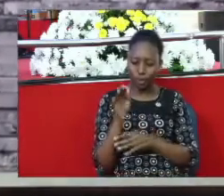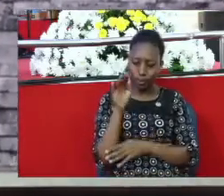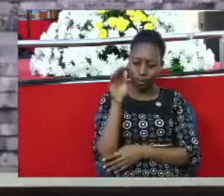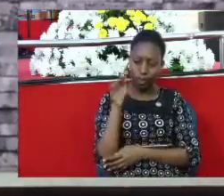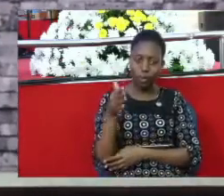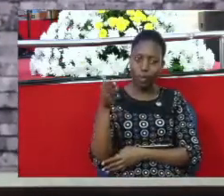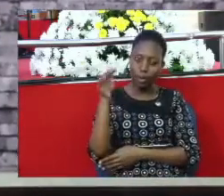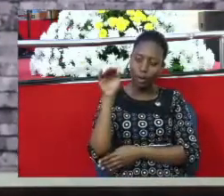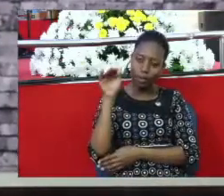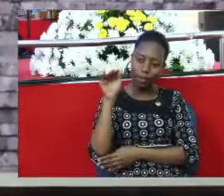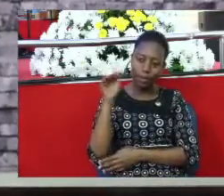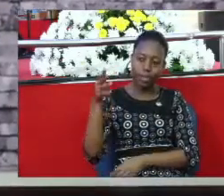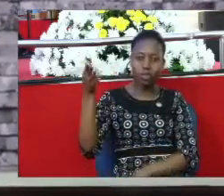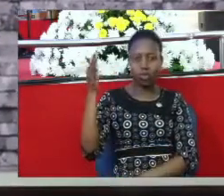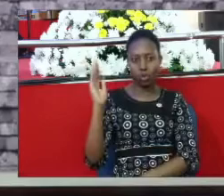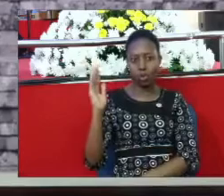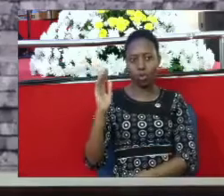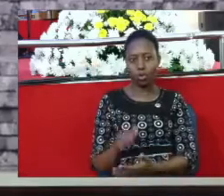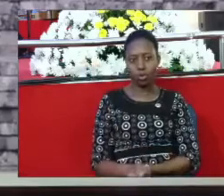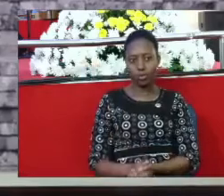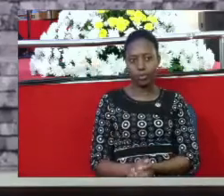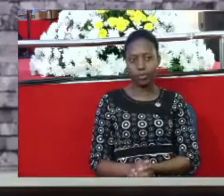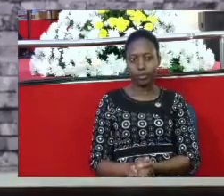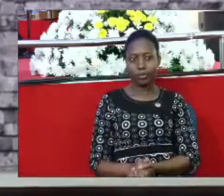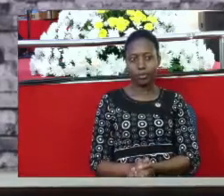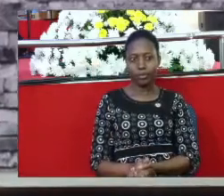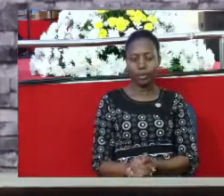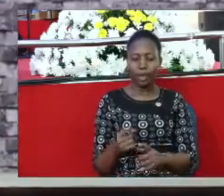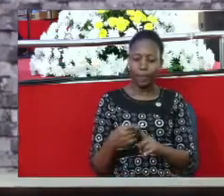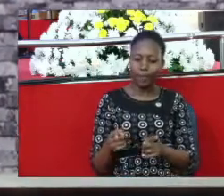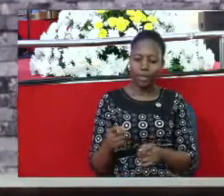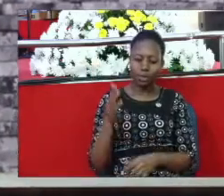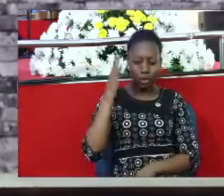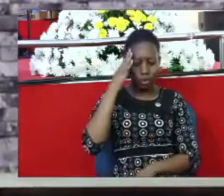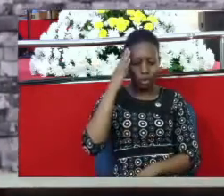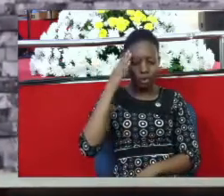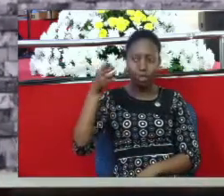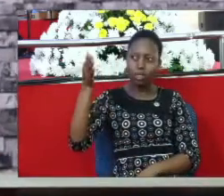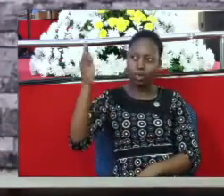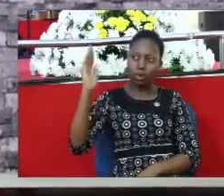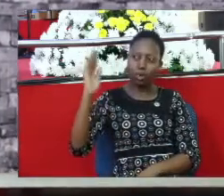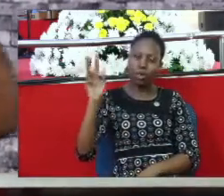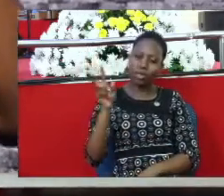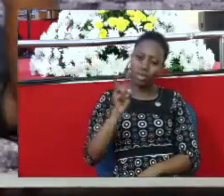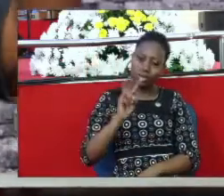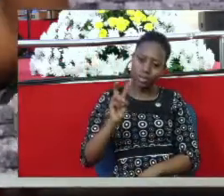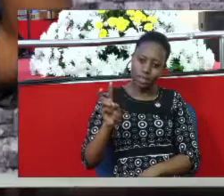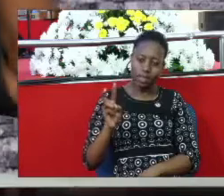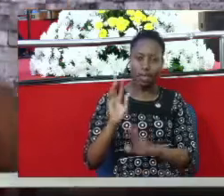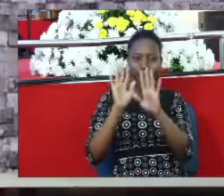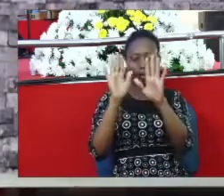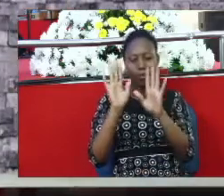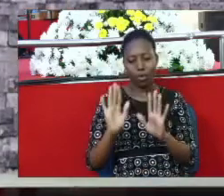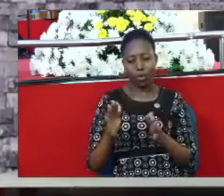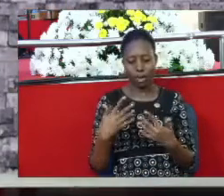ni binadamu, tunaona mboga, mboga, nini. But God is seeing lives being changed there. So help us to see what you are